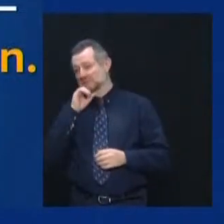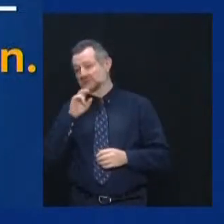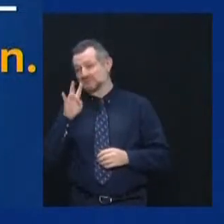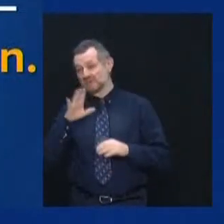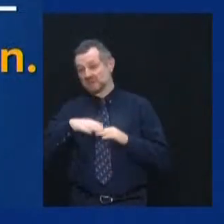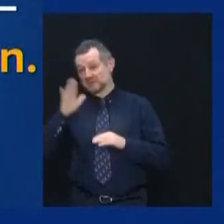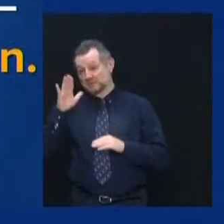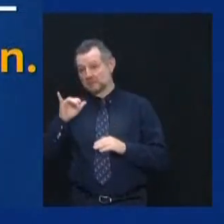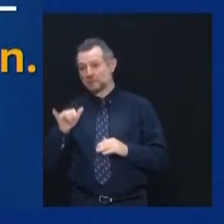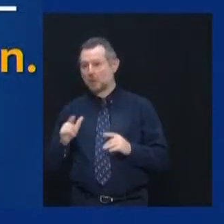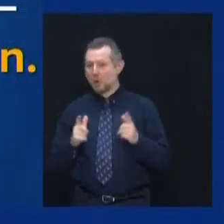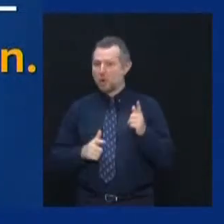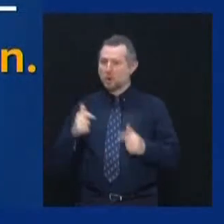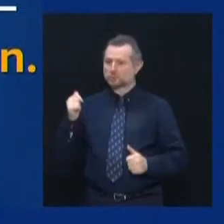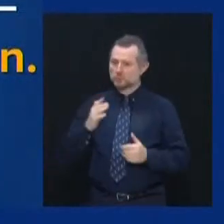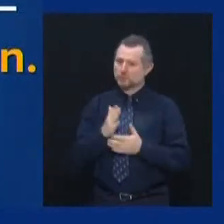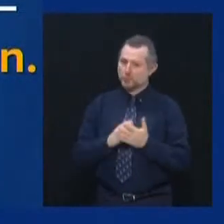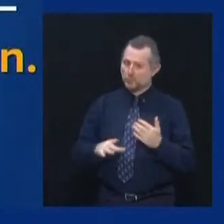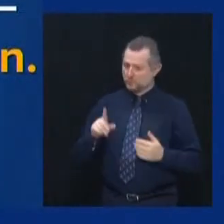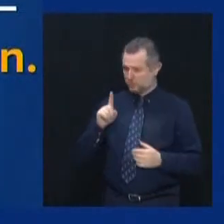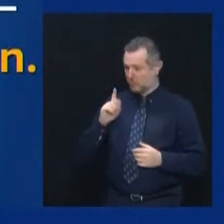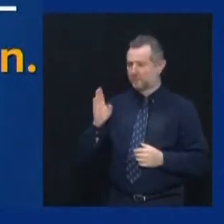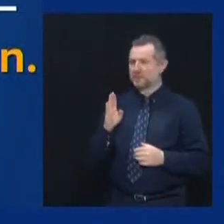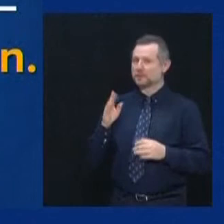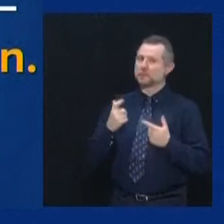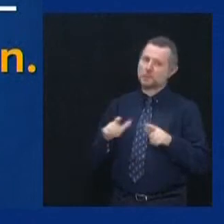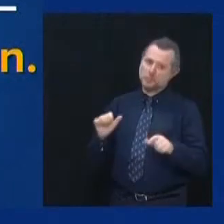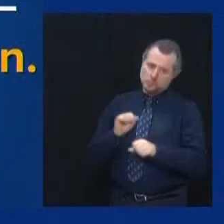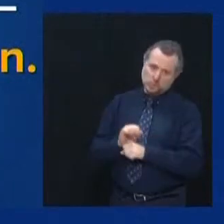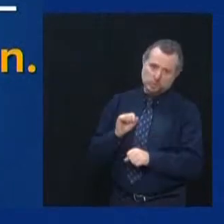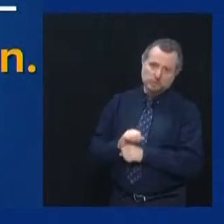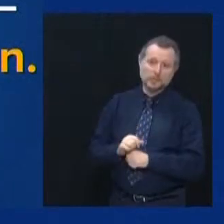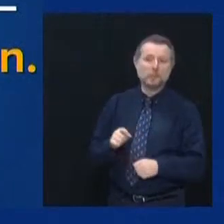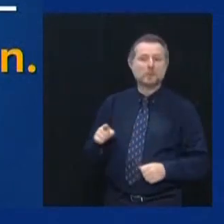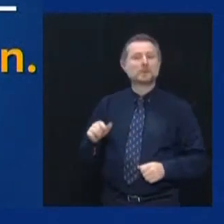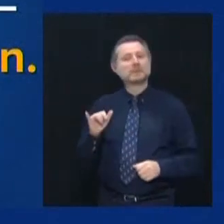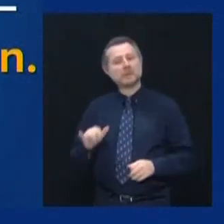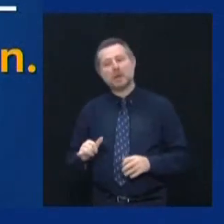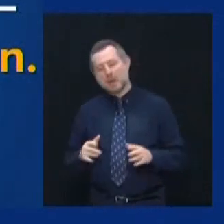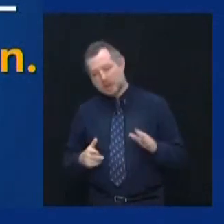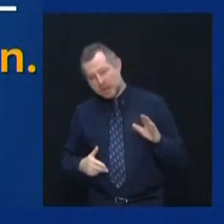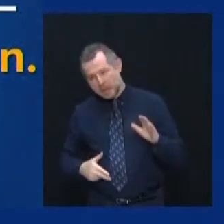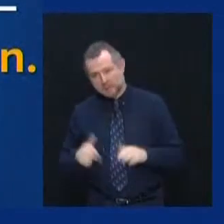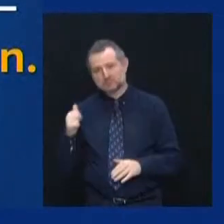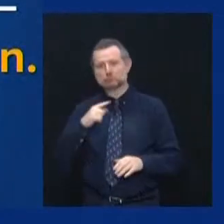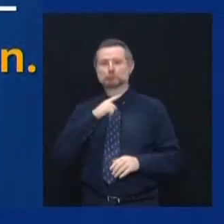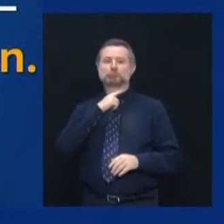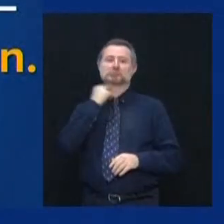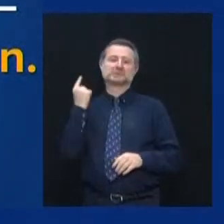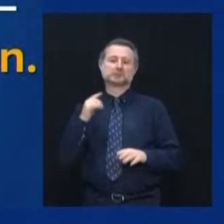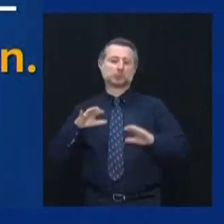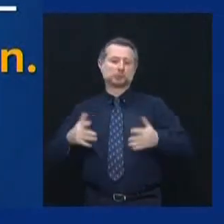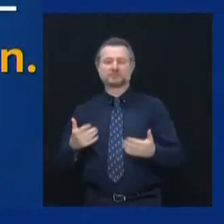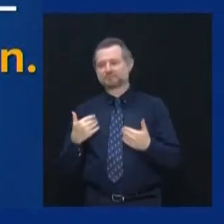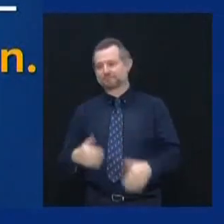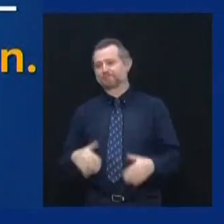older. This is the group that is most at risk. This is the group with the highest death rate. This